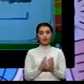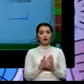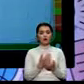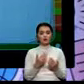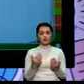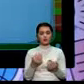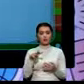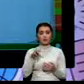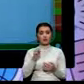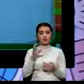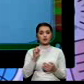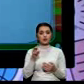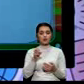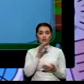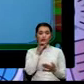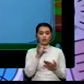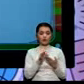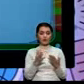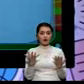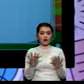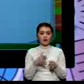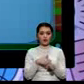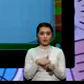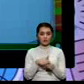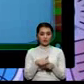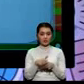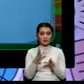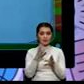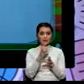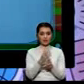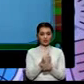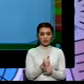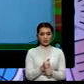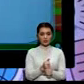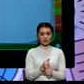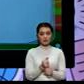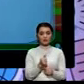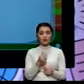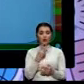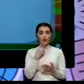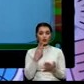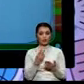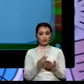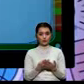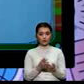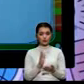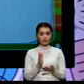Siz ushbu masala yechimini qanday bajardingiz? Qisqa shartimiz ushbu ko'rinishda.